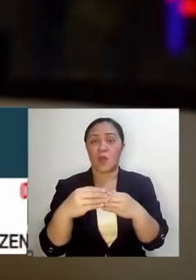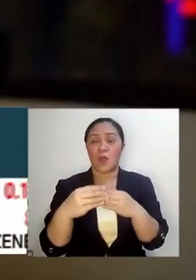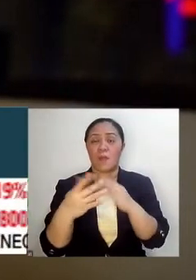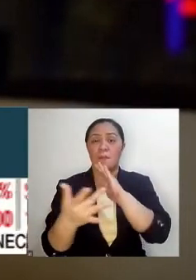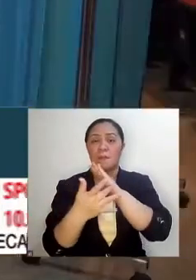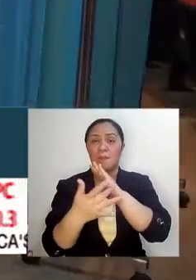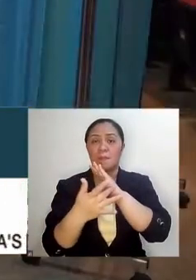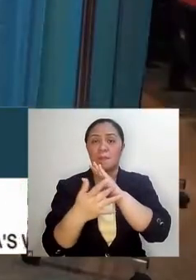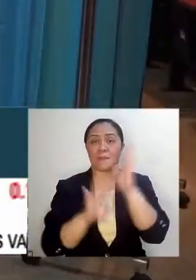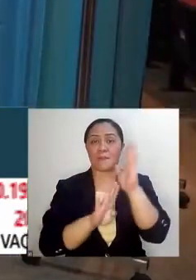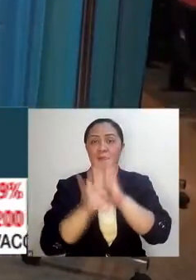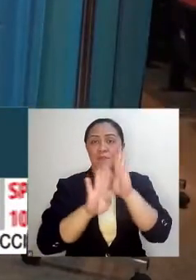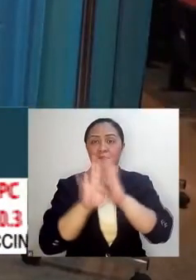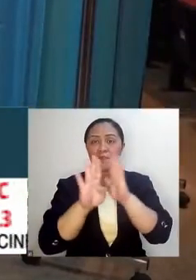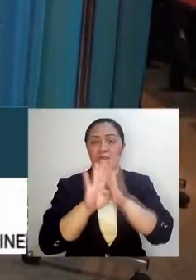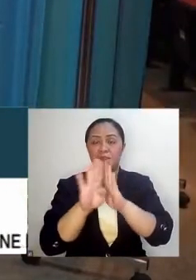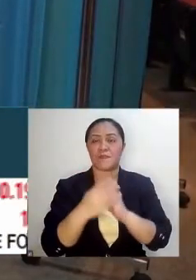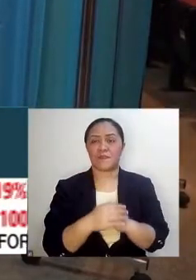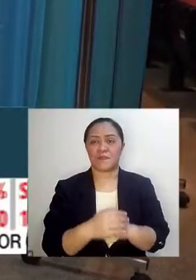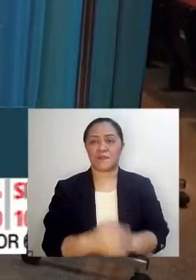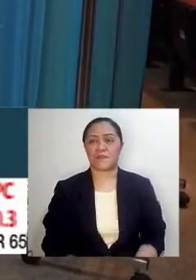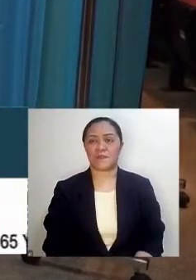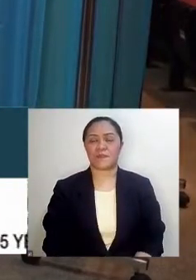in January.